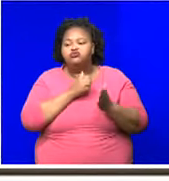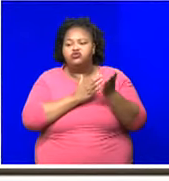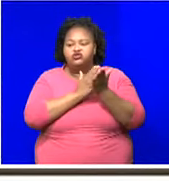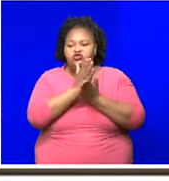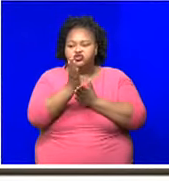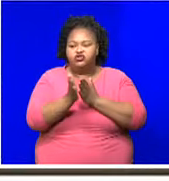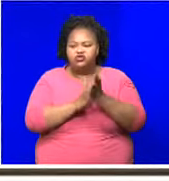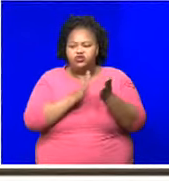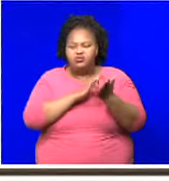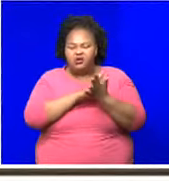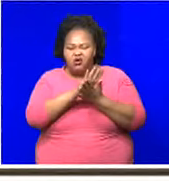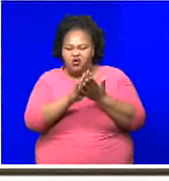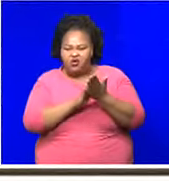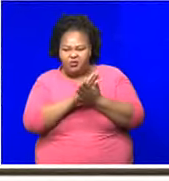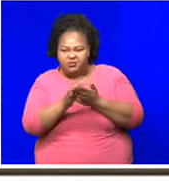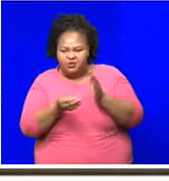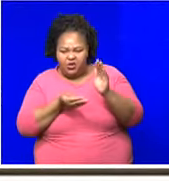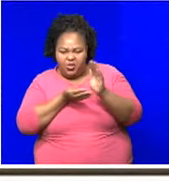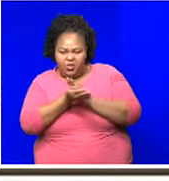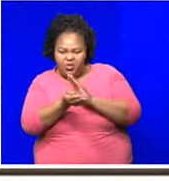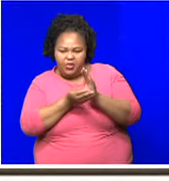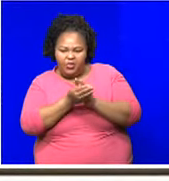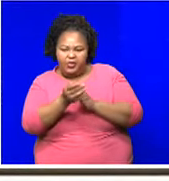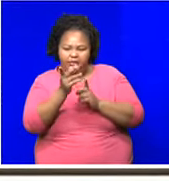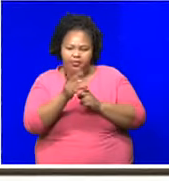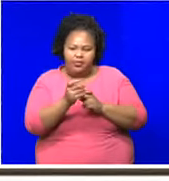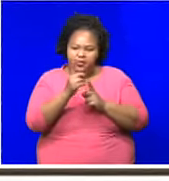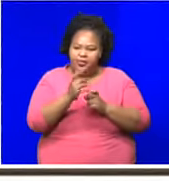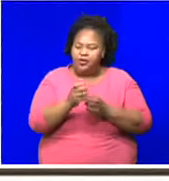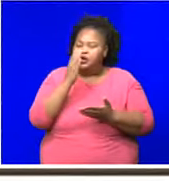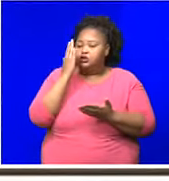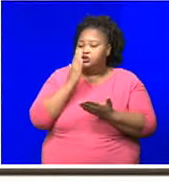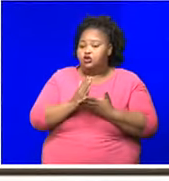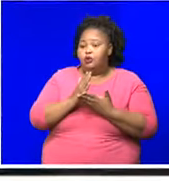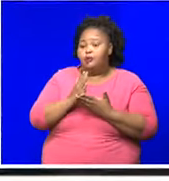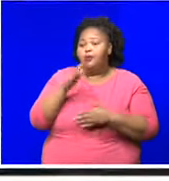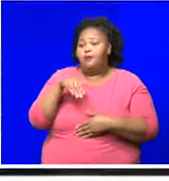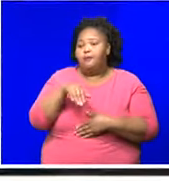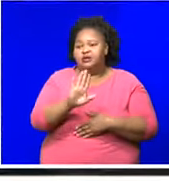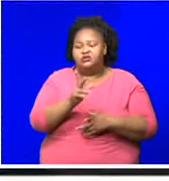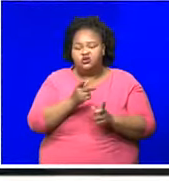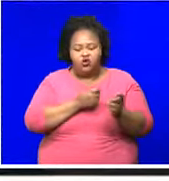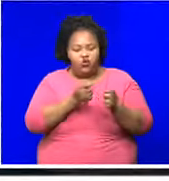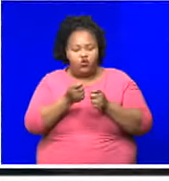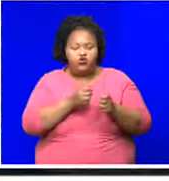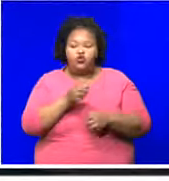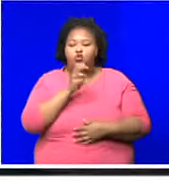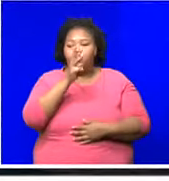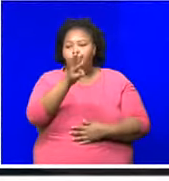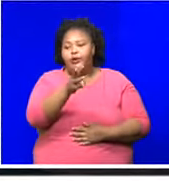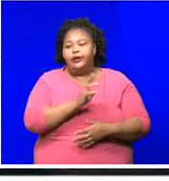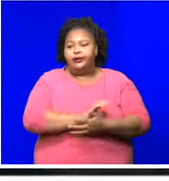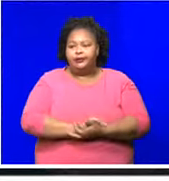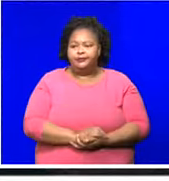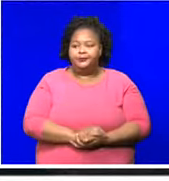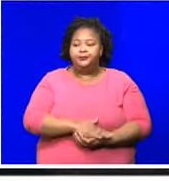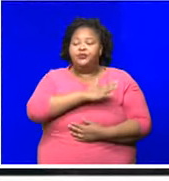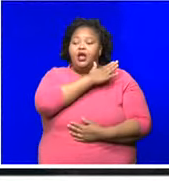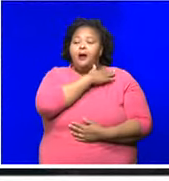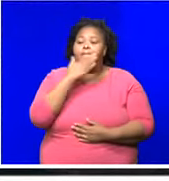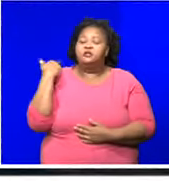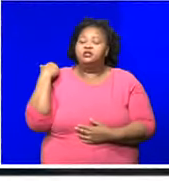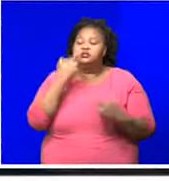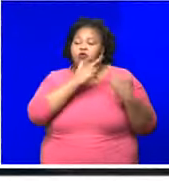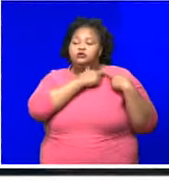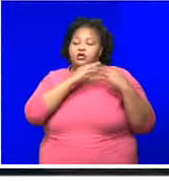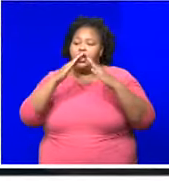and oversee the national payment systems as a whole with the aim of ensuring. The Minister of Housing and Urban